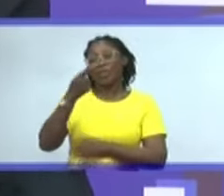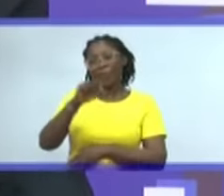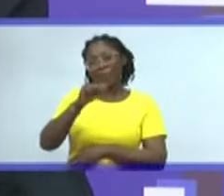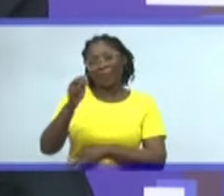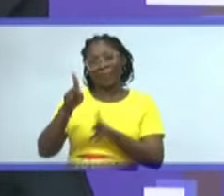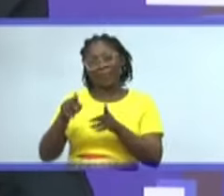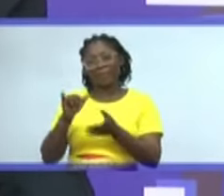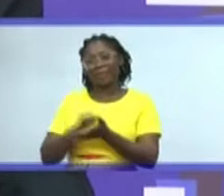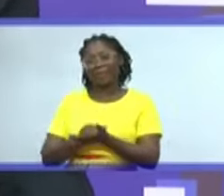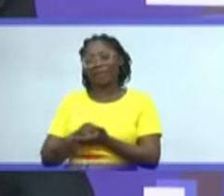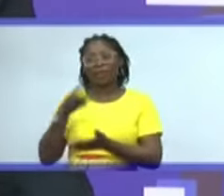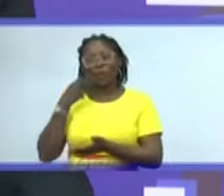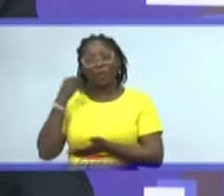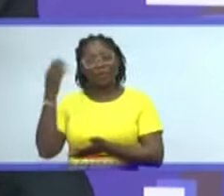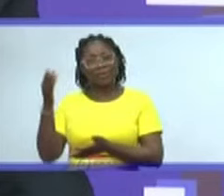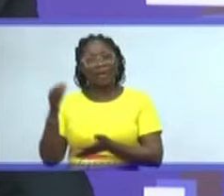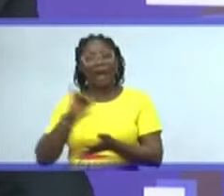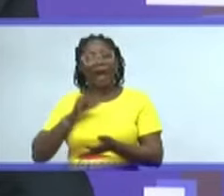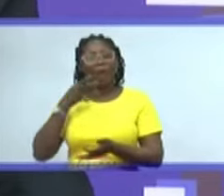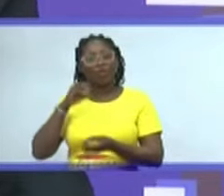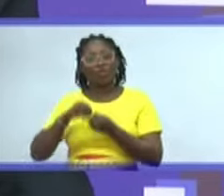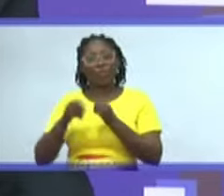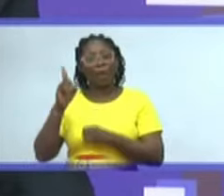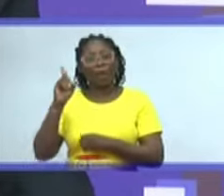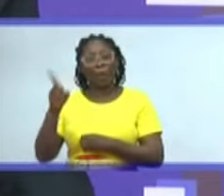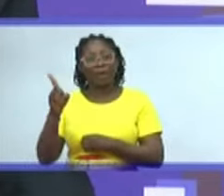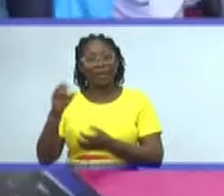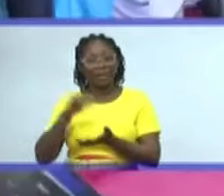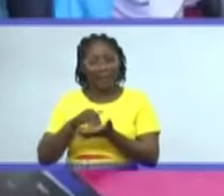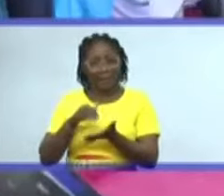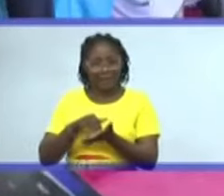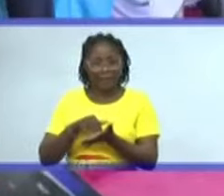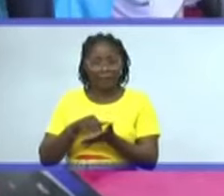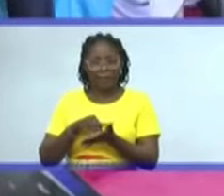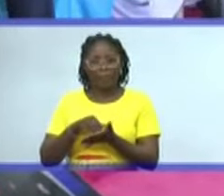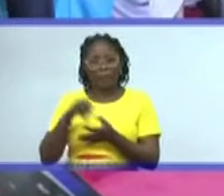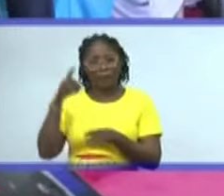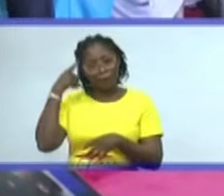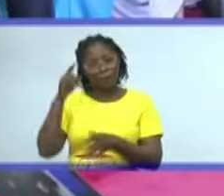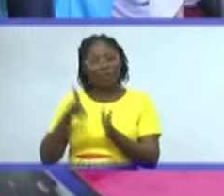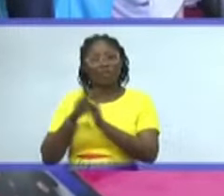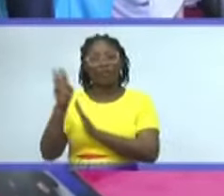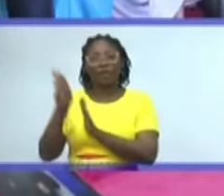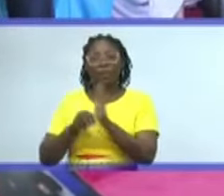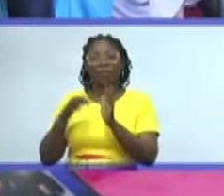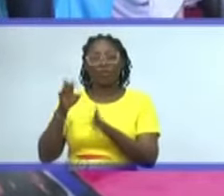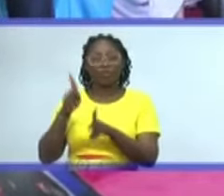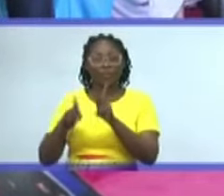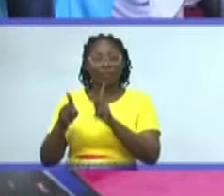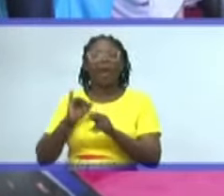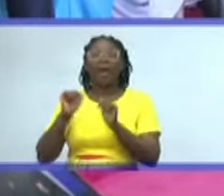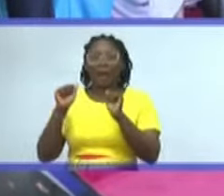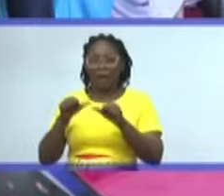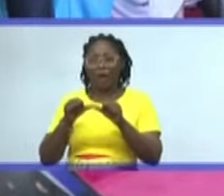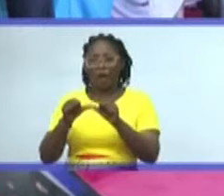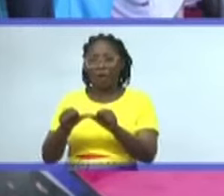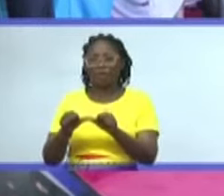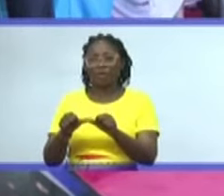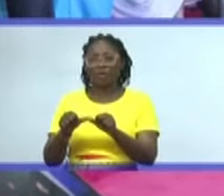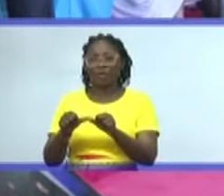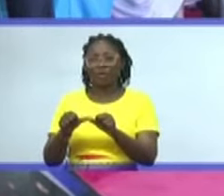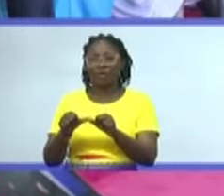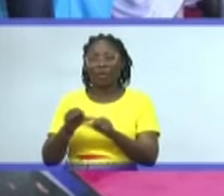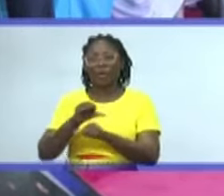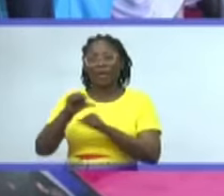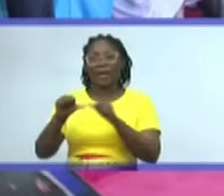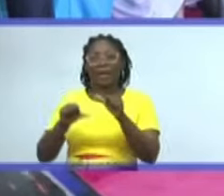alleviation. I was number one. I'm calling names of people. I can go on and on. But let me tell you about